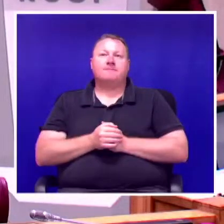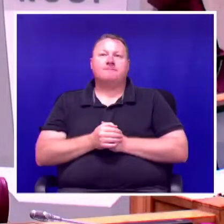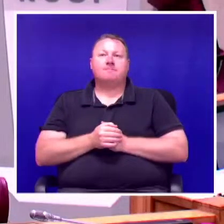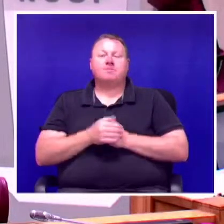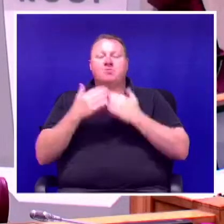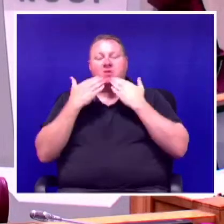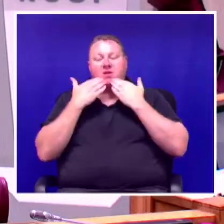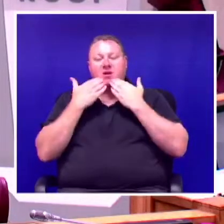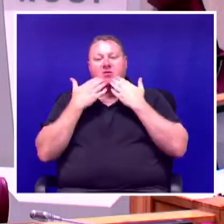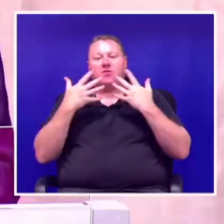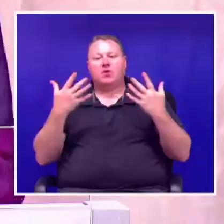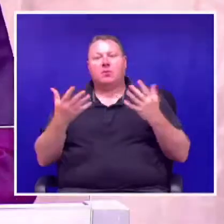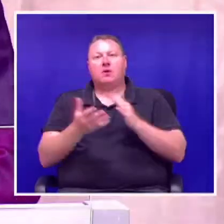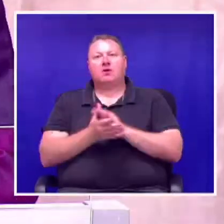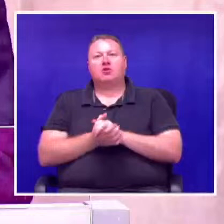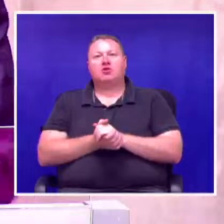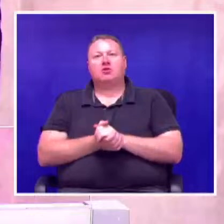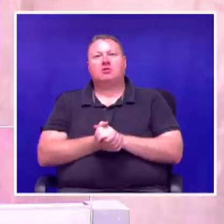Thank you very much,